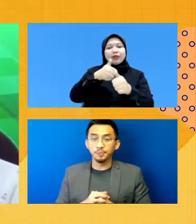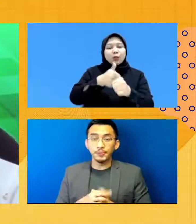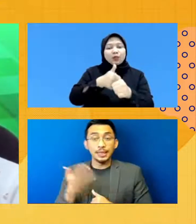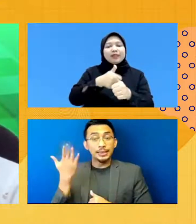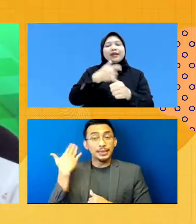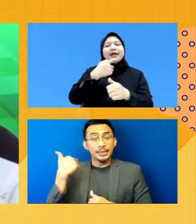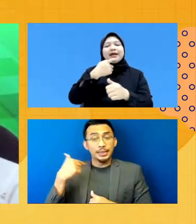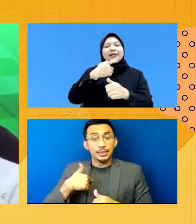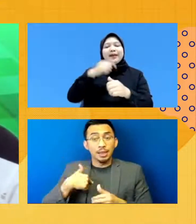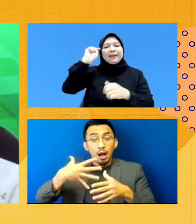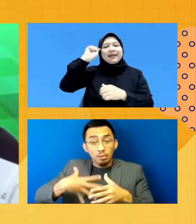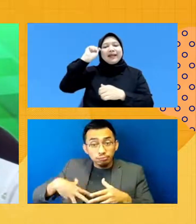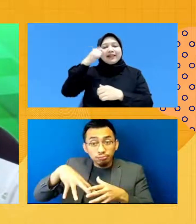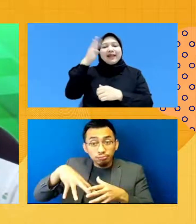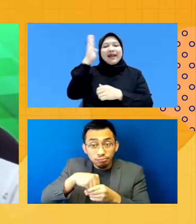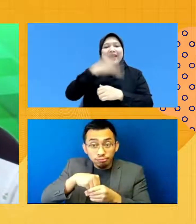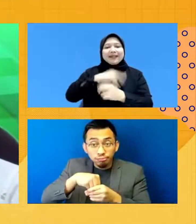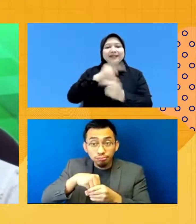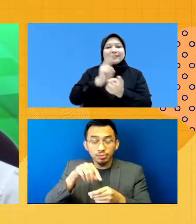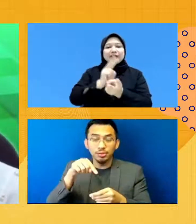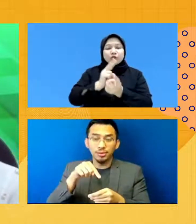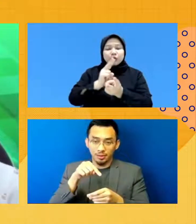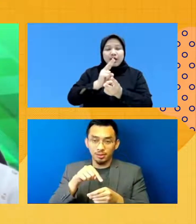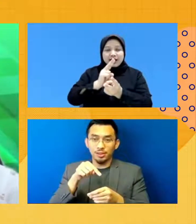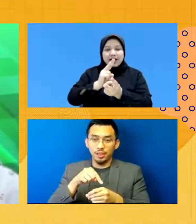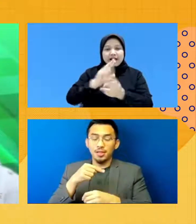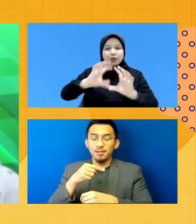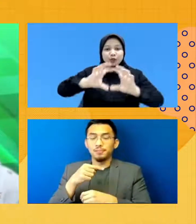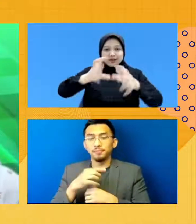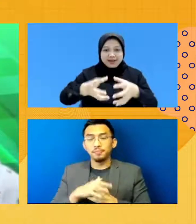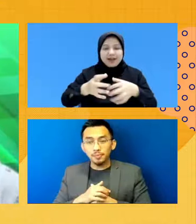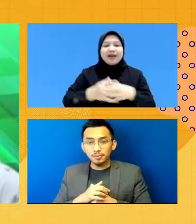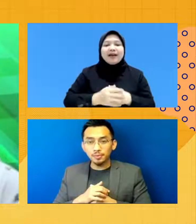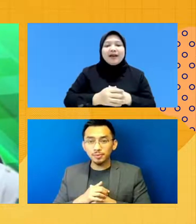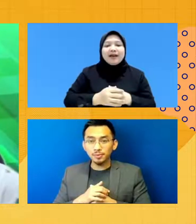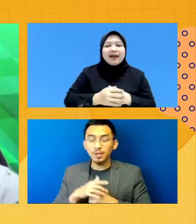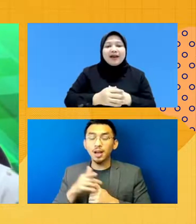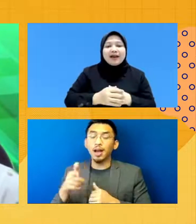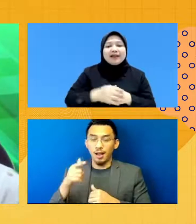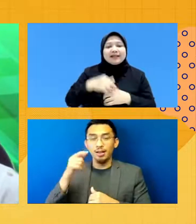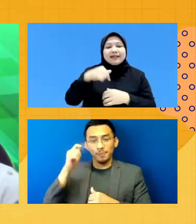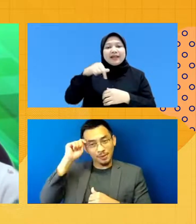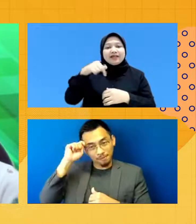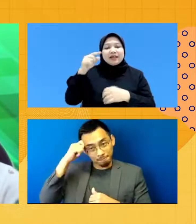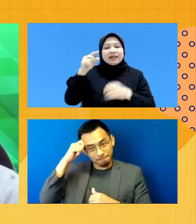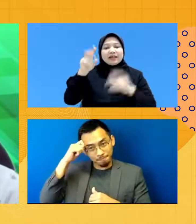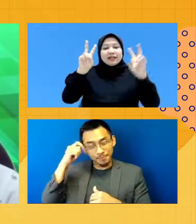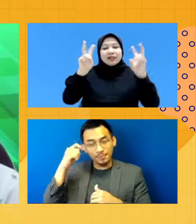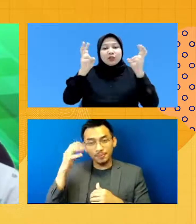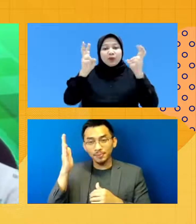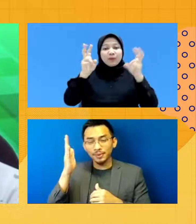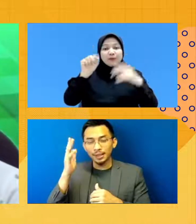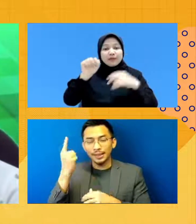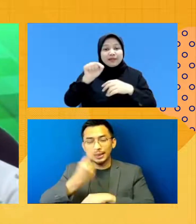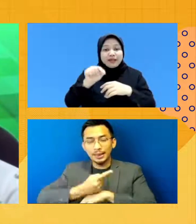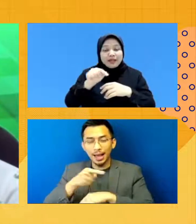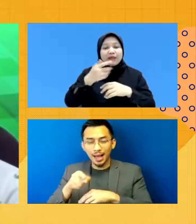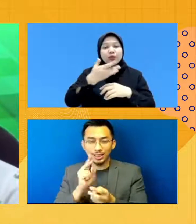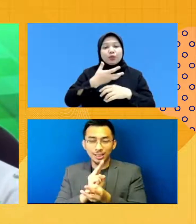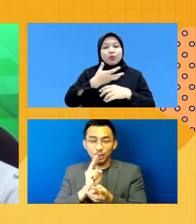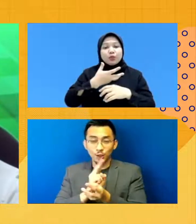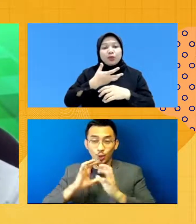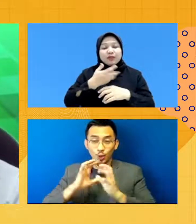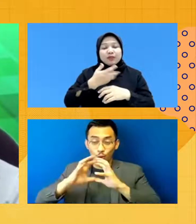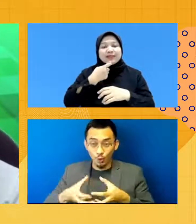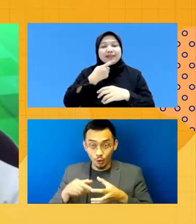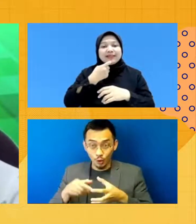on. So turn it on in the sense that so they wanted us to turn the internet on and explore about the sexual education